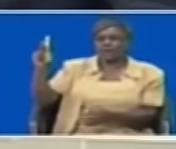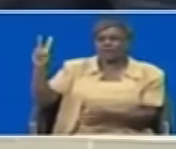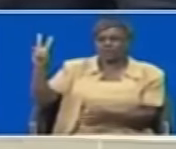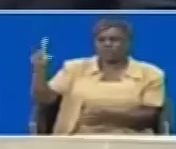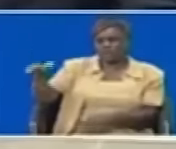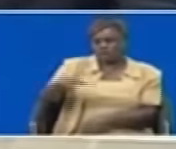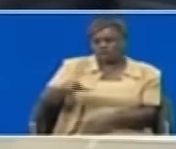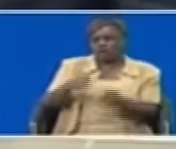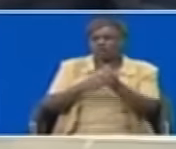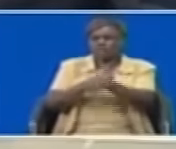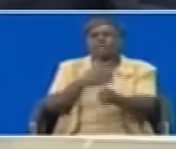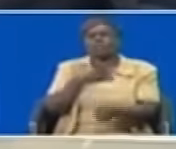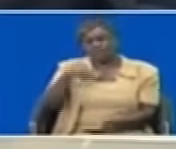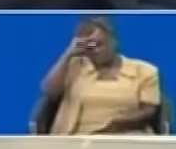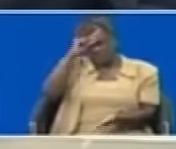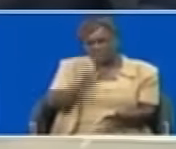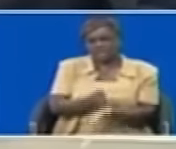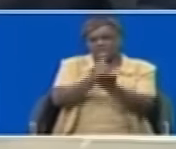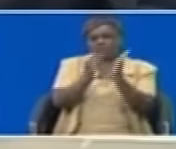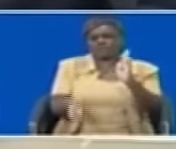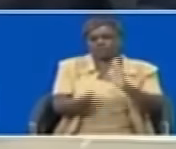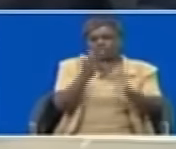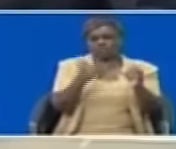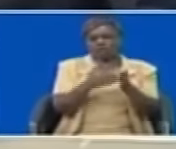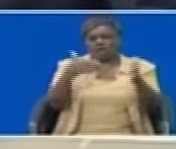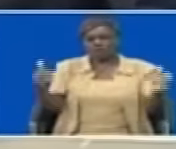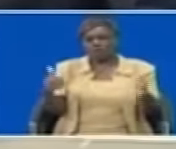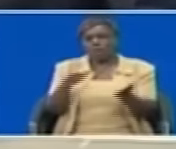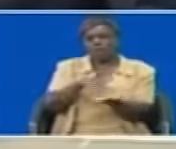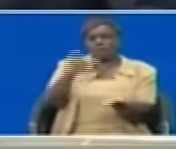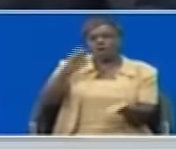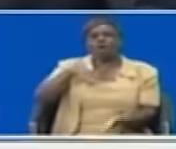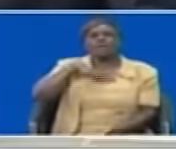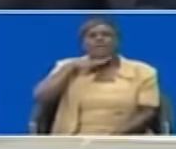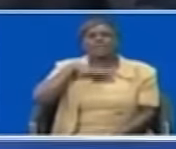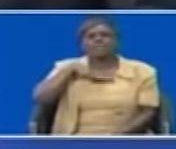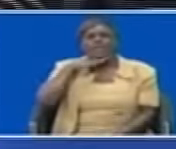for urgent government intervention to avert further attacks.